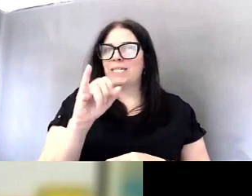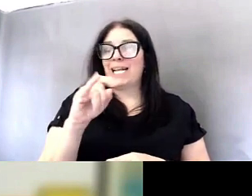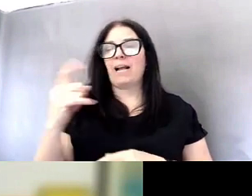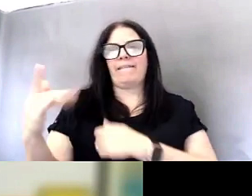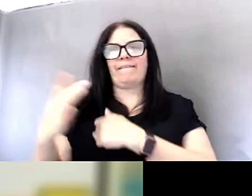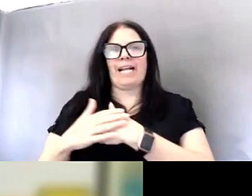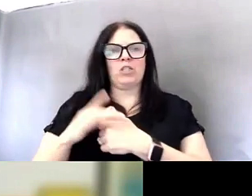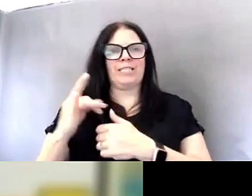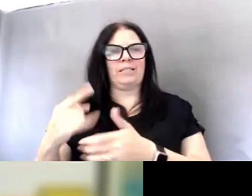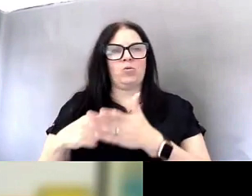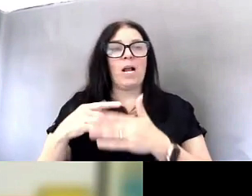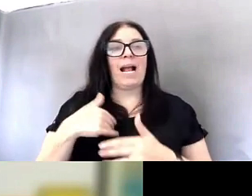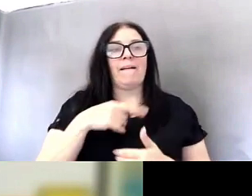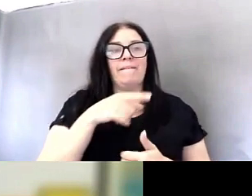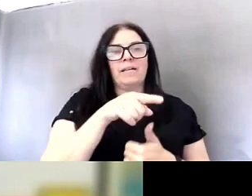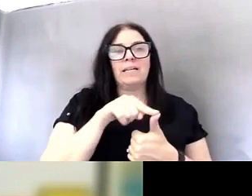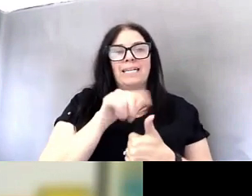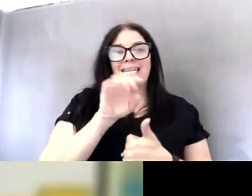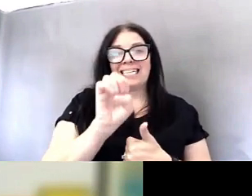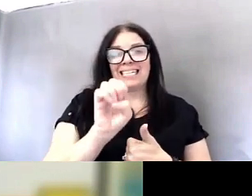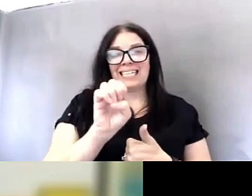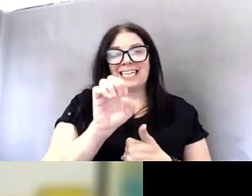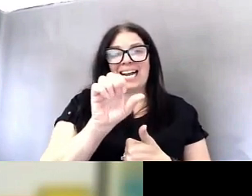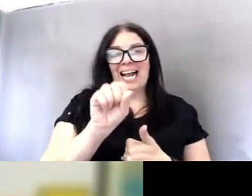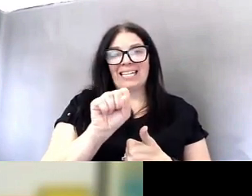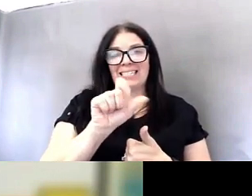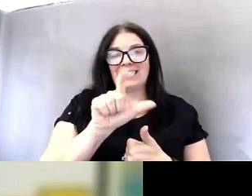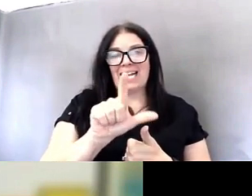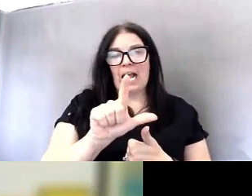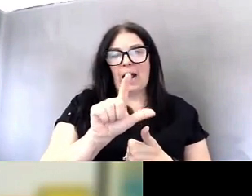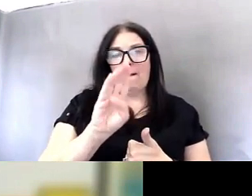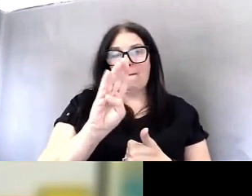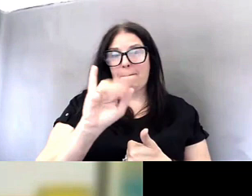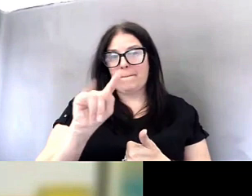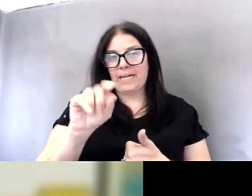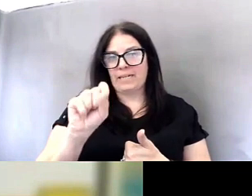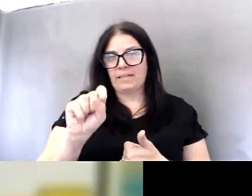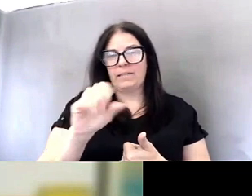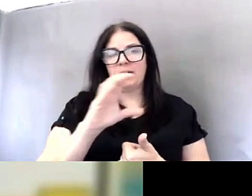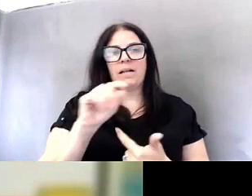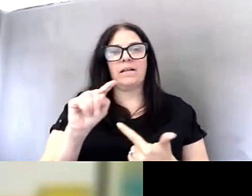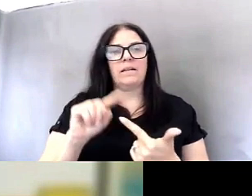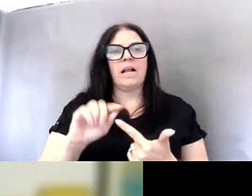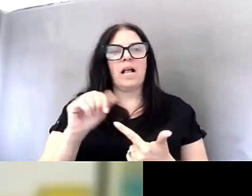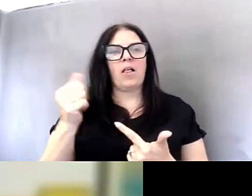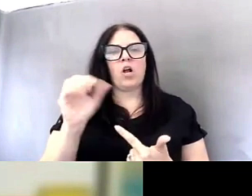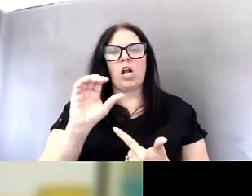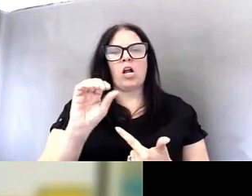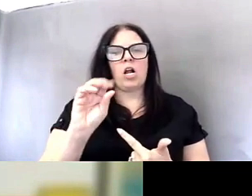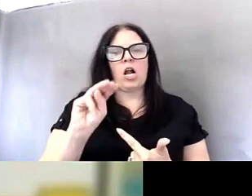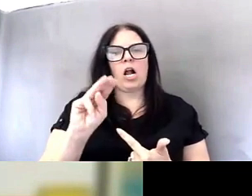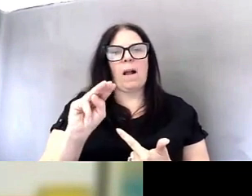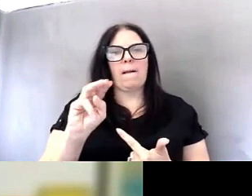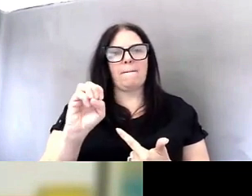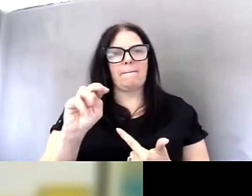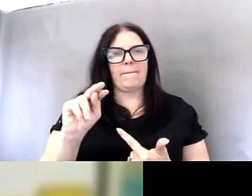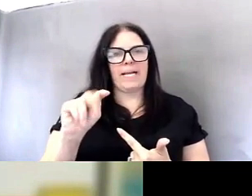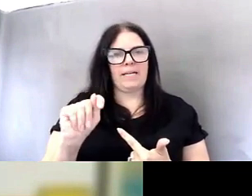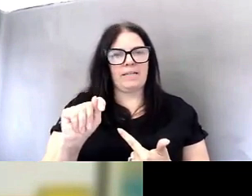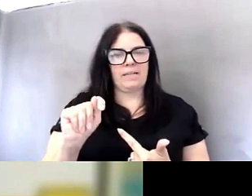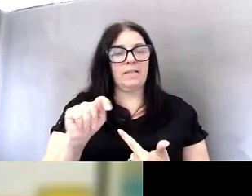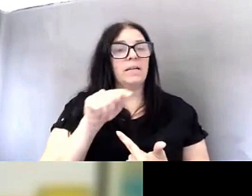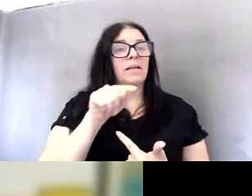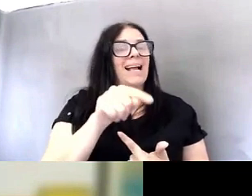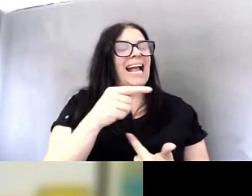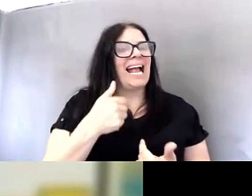is ESL Bits, and the other one is Now Comment. But what they contain are